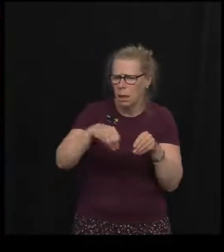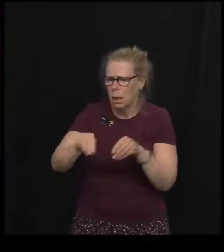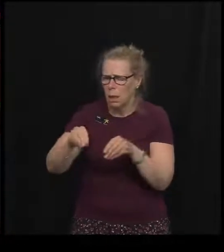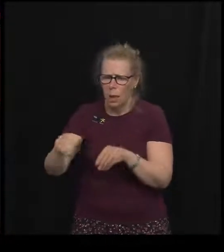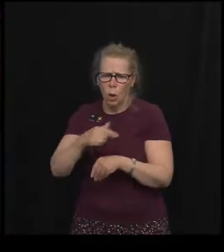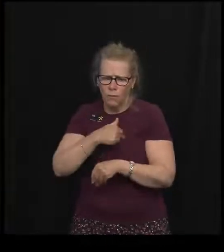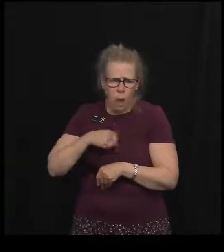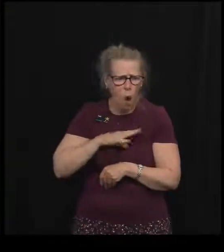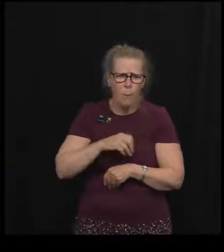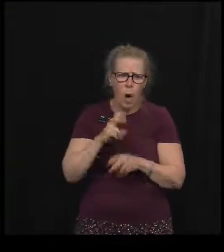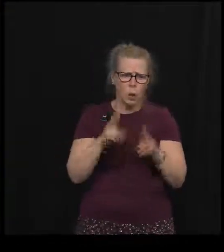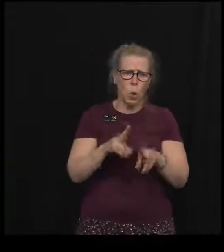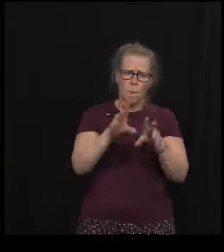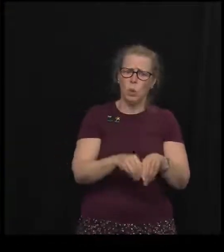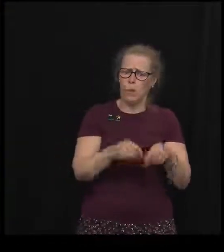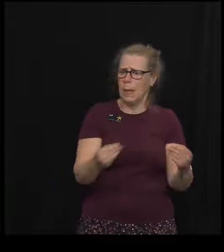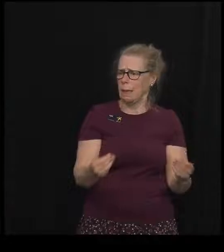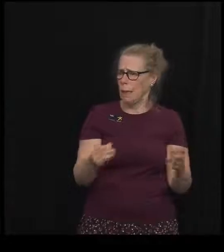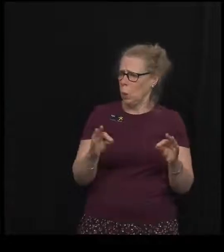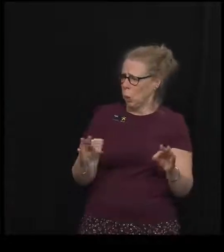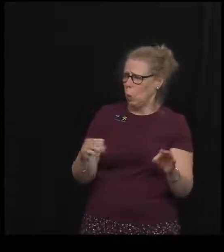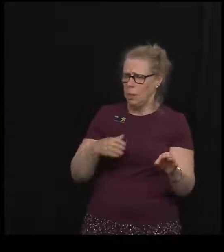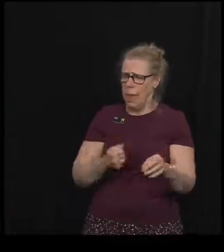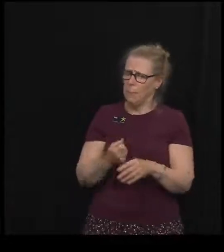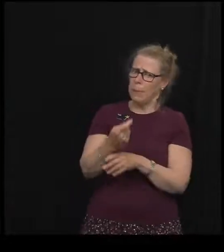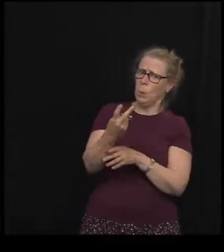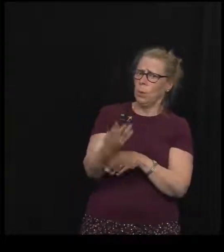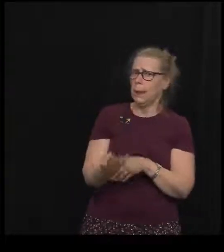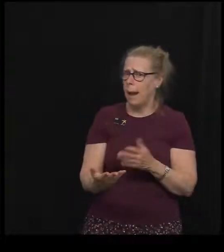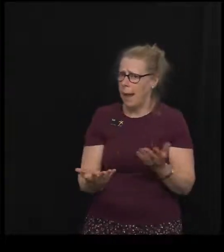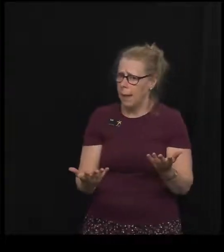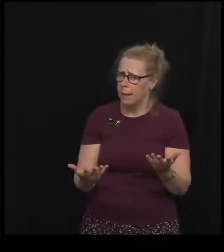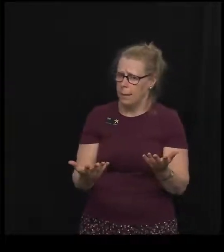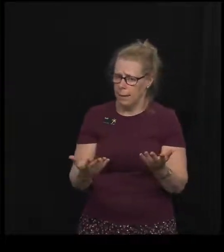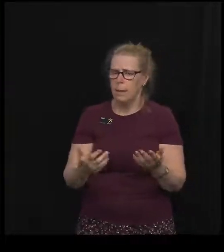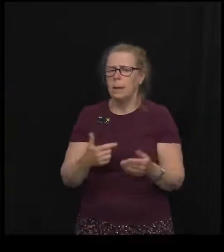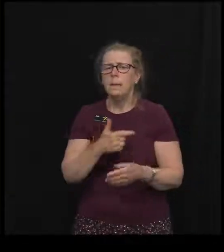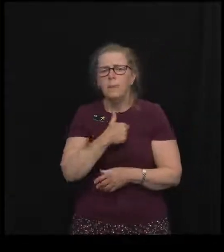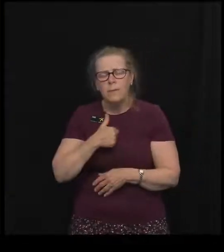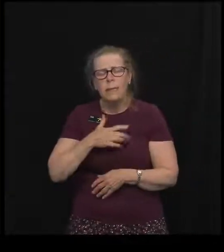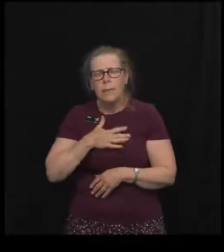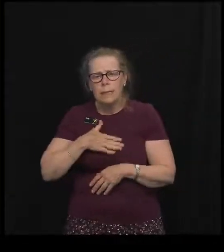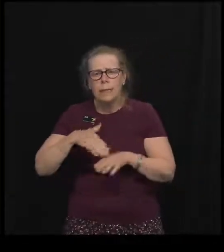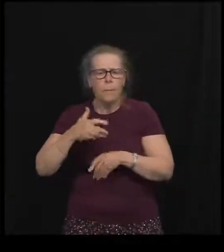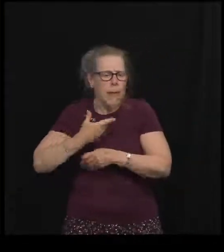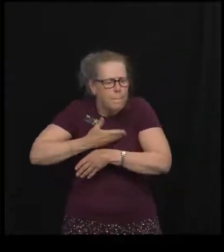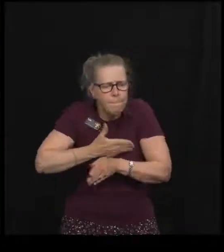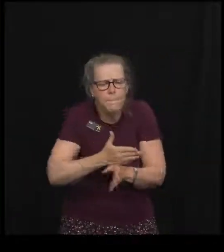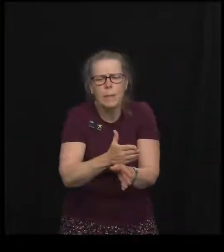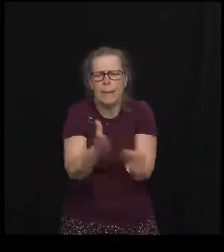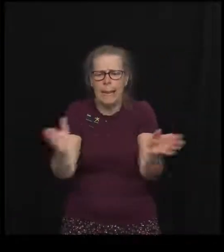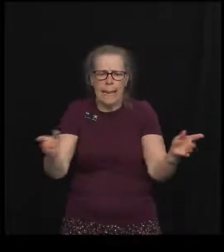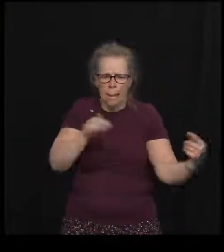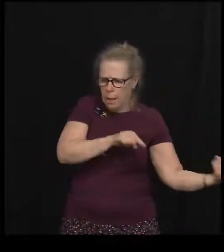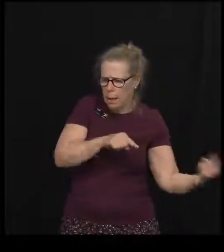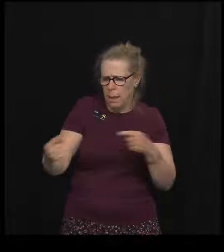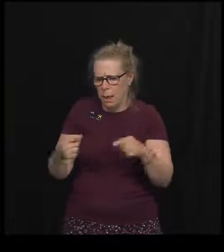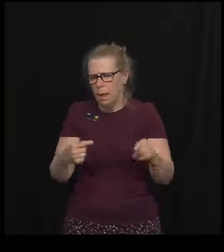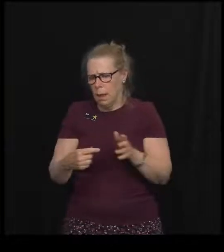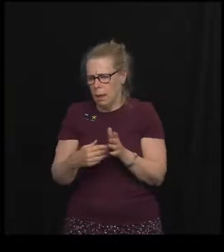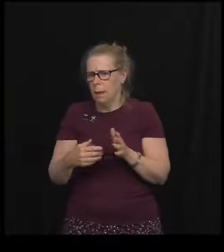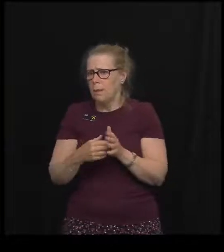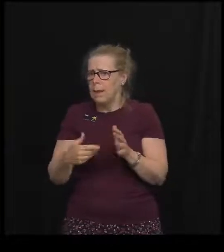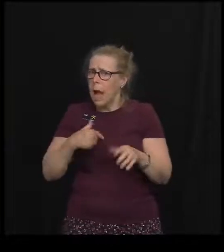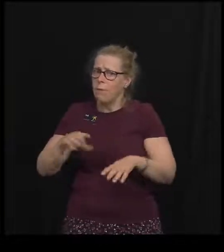100. So how do I make these choices? That's part of what we would like to see, a broader discussion from the COVID pandemic, because